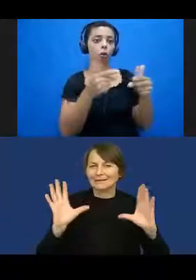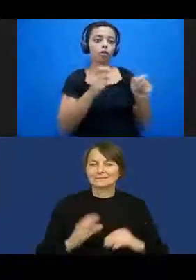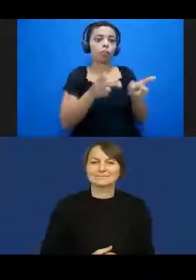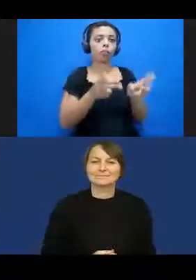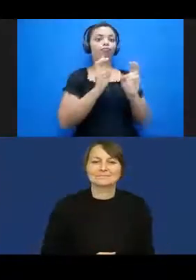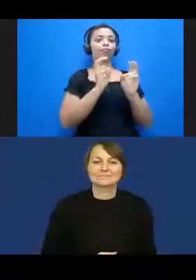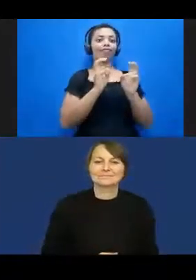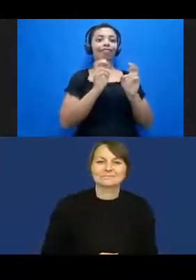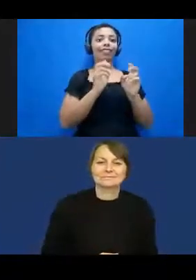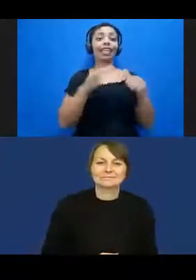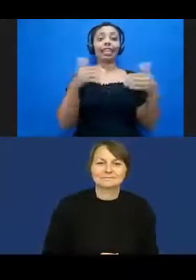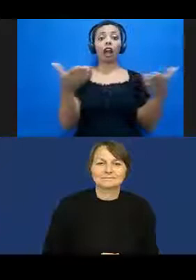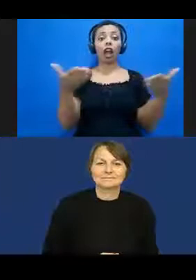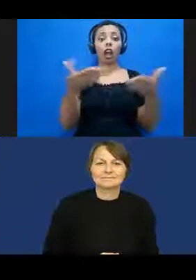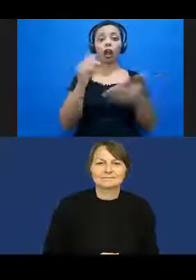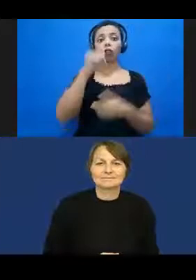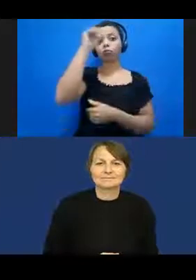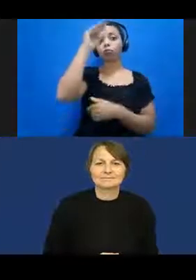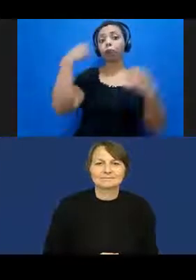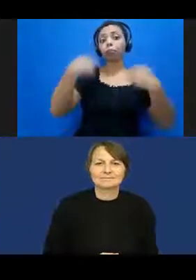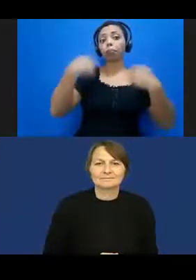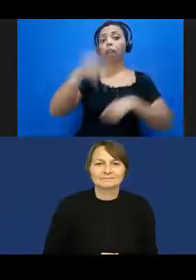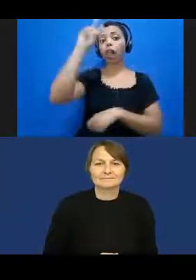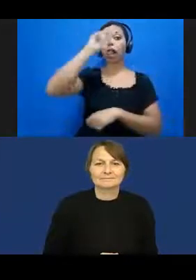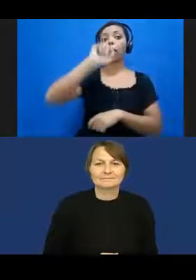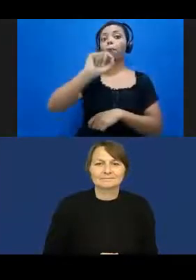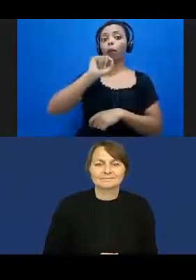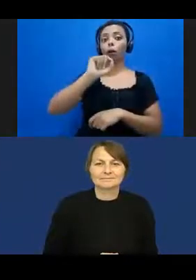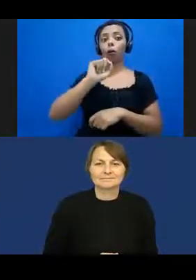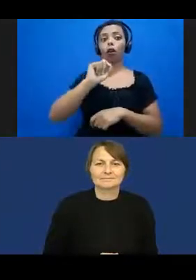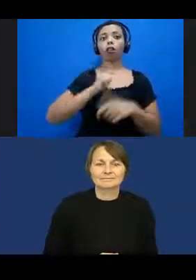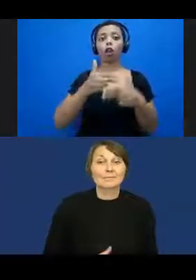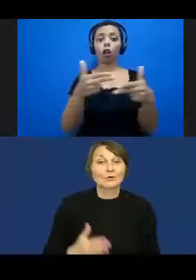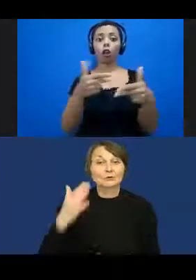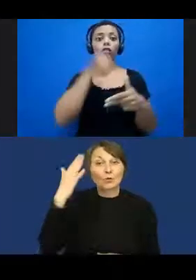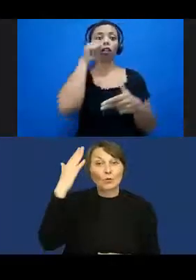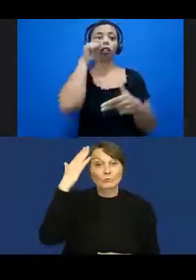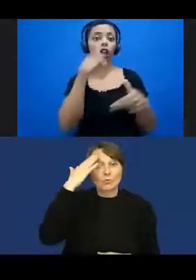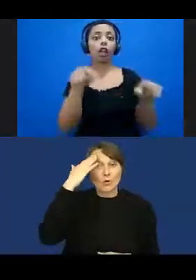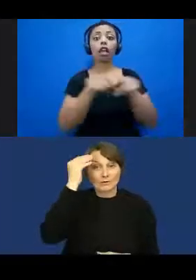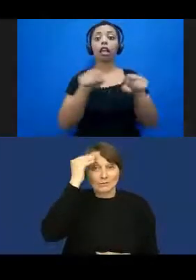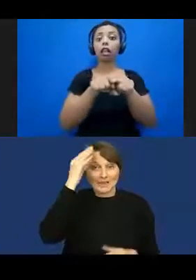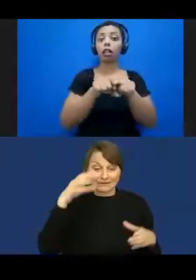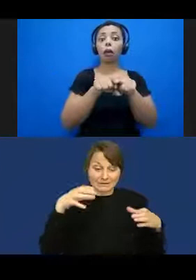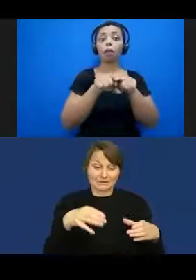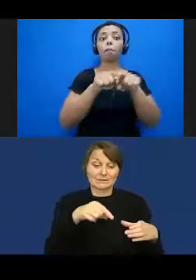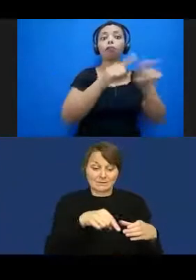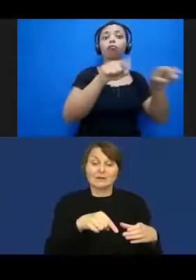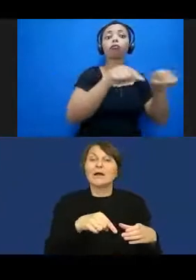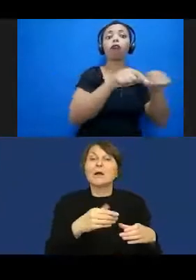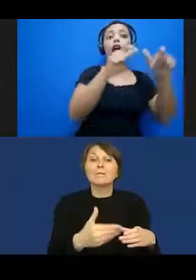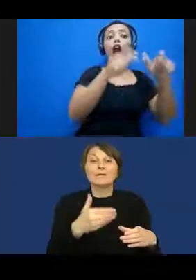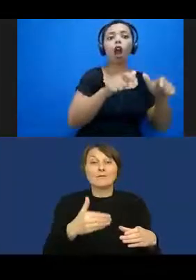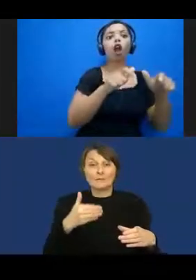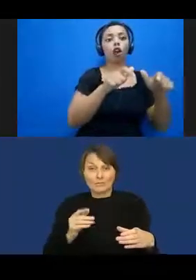can remember where things of interest have been and which rooms they were in. So you